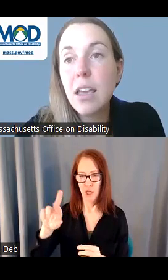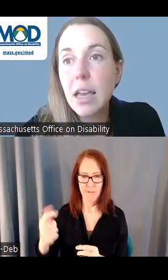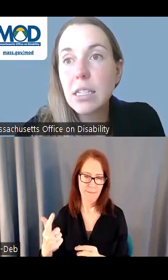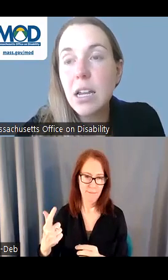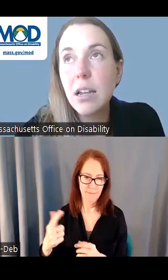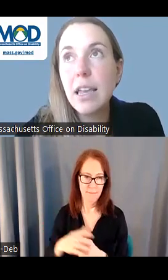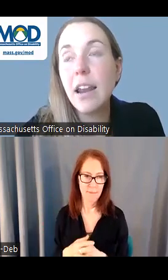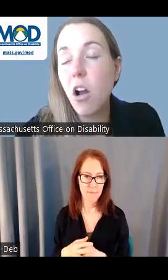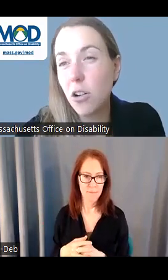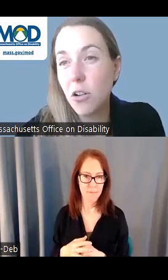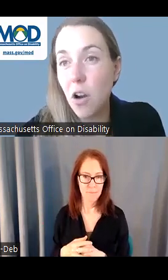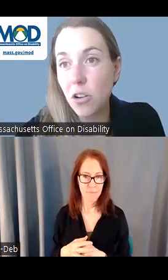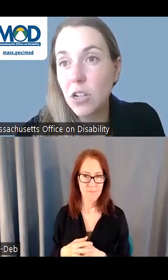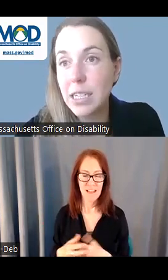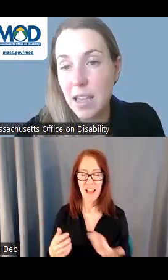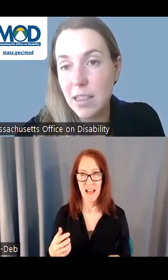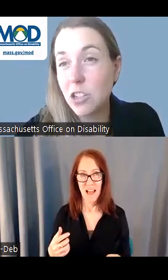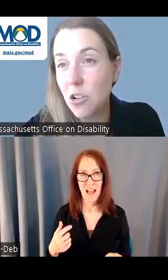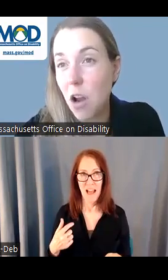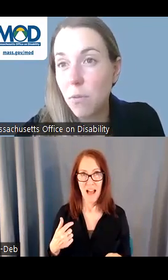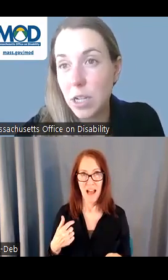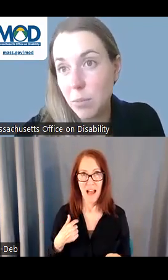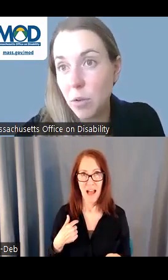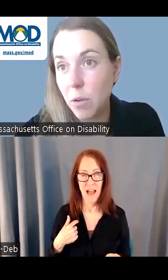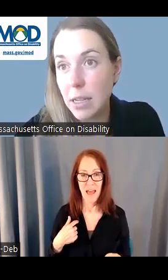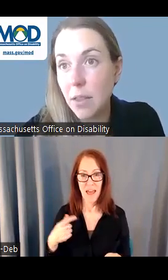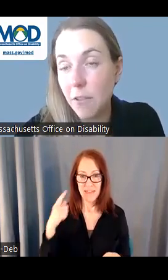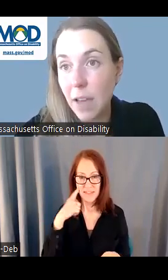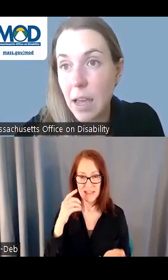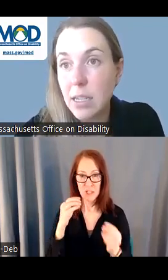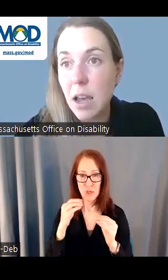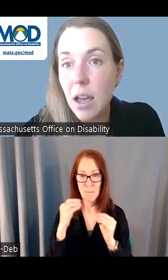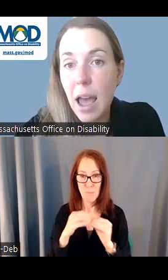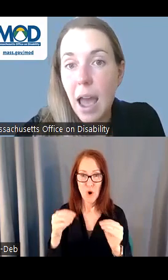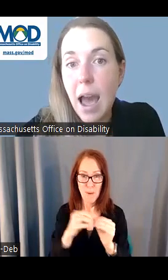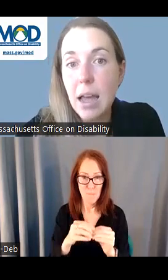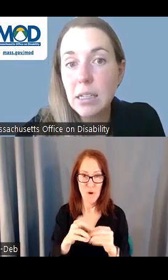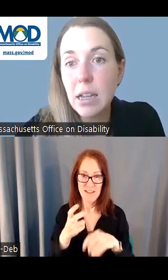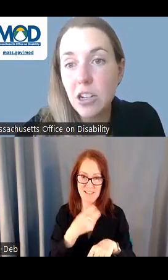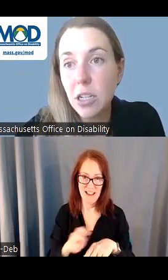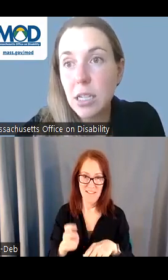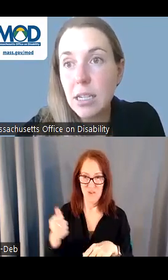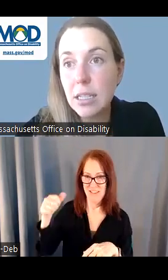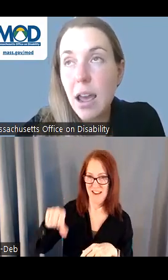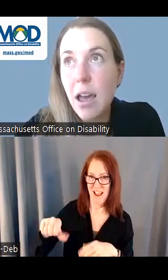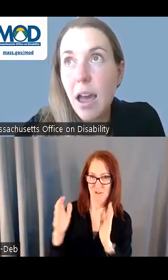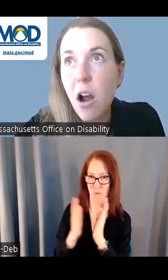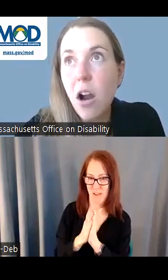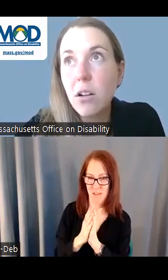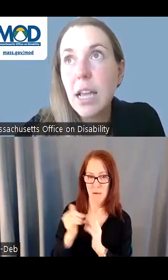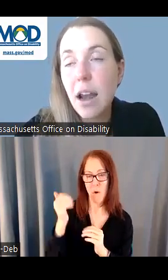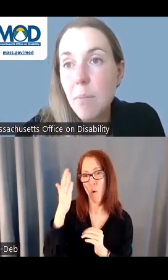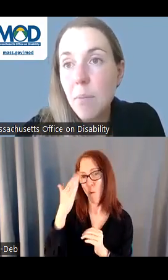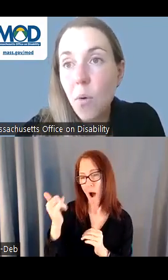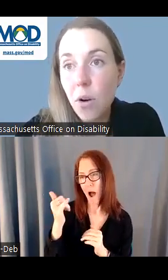I think it's getting harder and harder to say that these are not reasonable requests on their face, as agencies